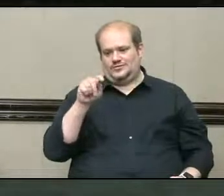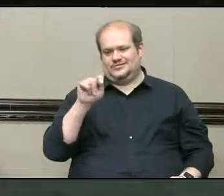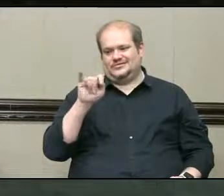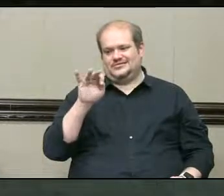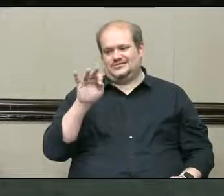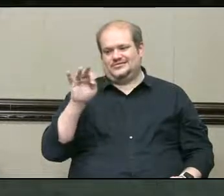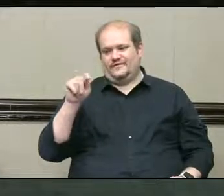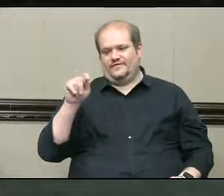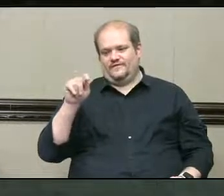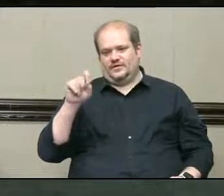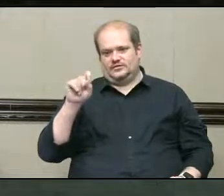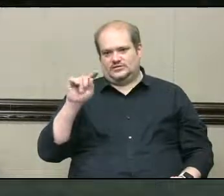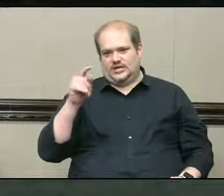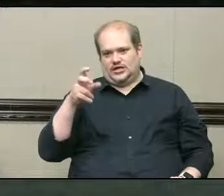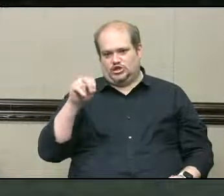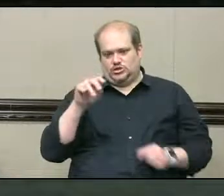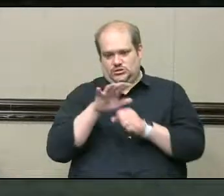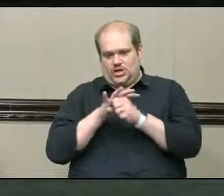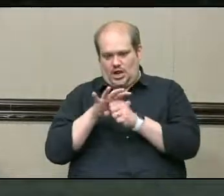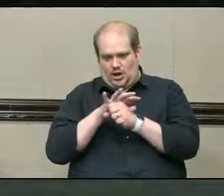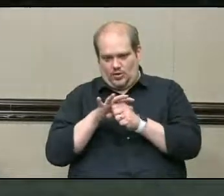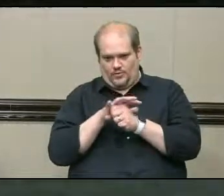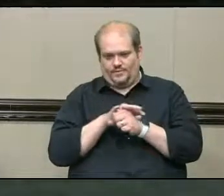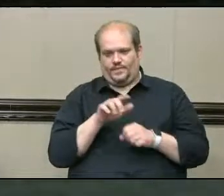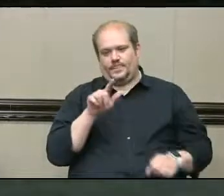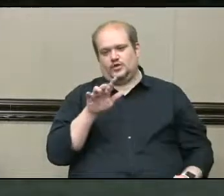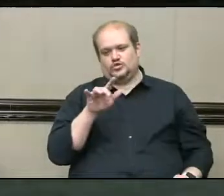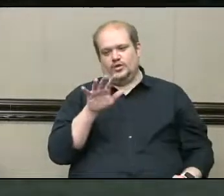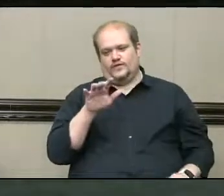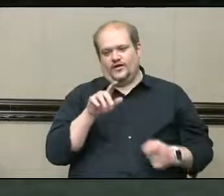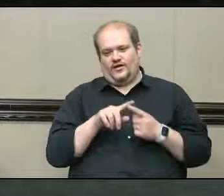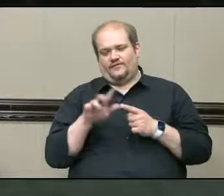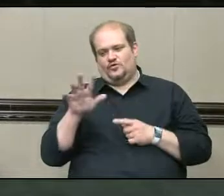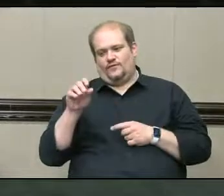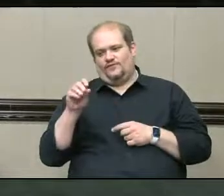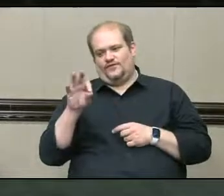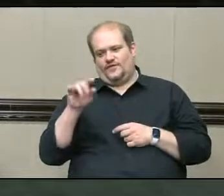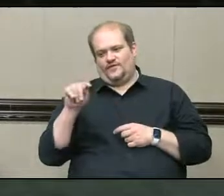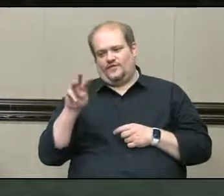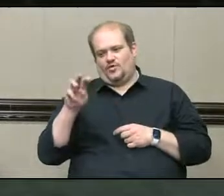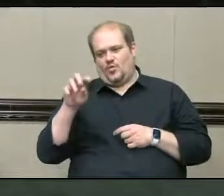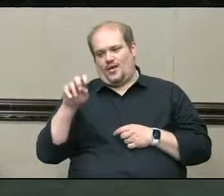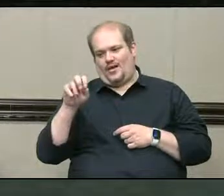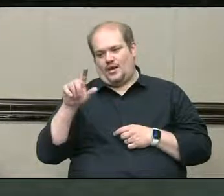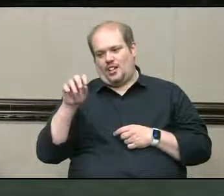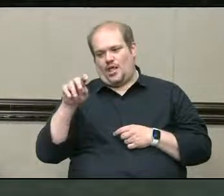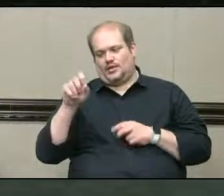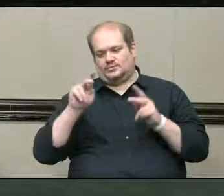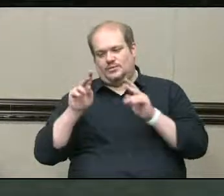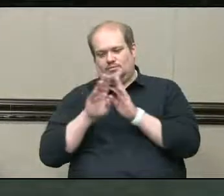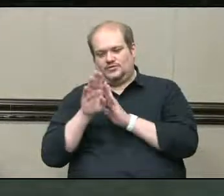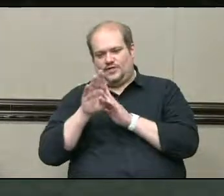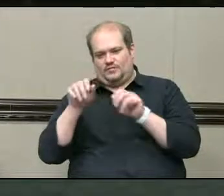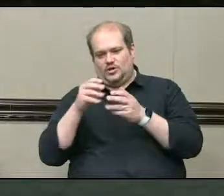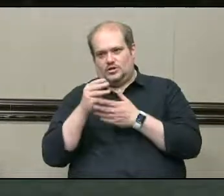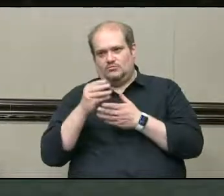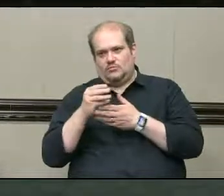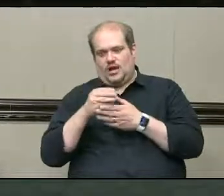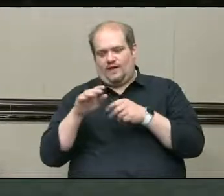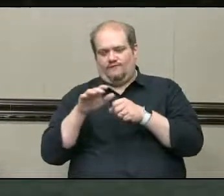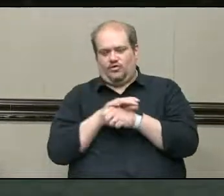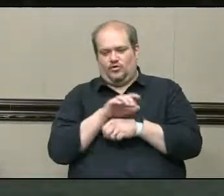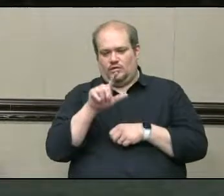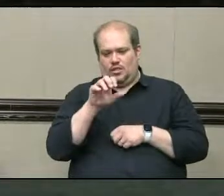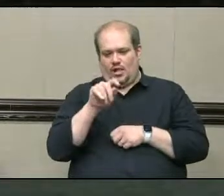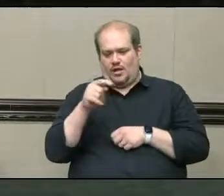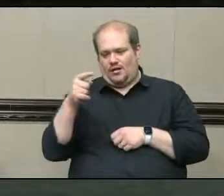area, where there were 25 to 50 foot wide lots that people developed on, and you could buy a full lot,